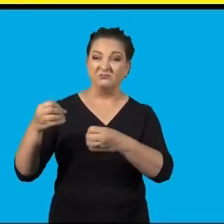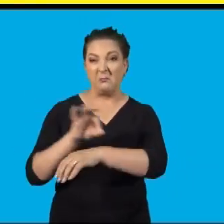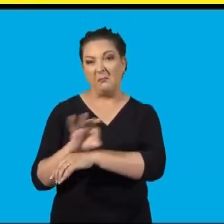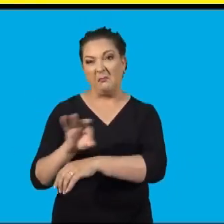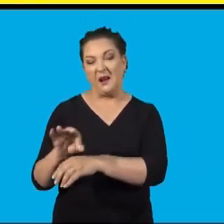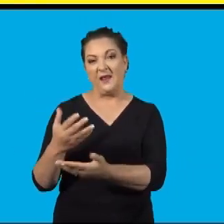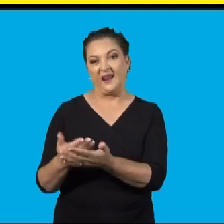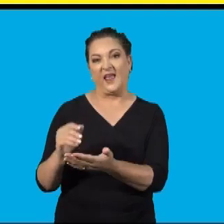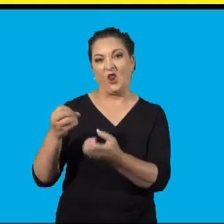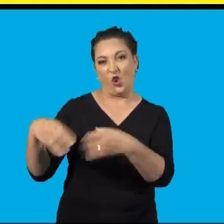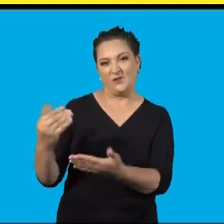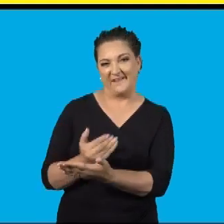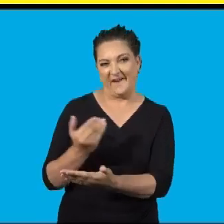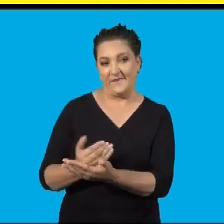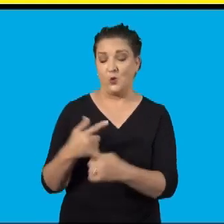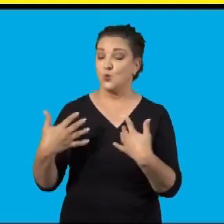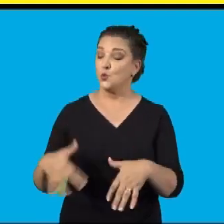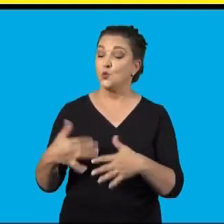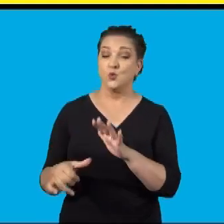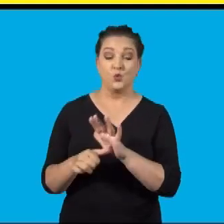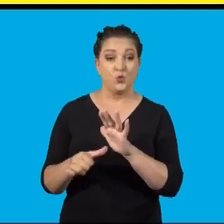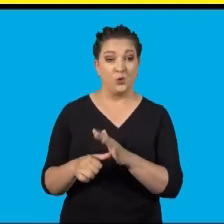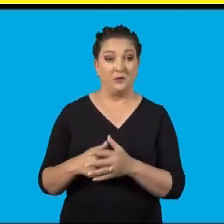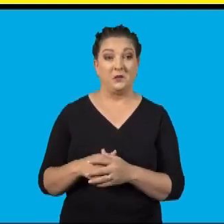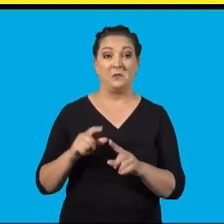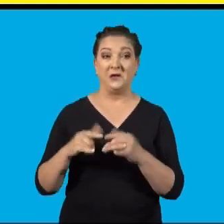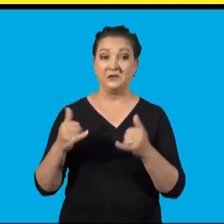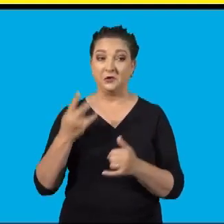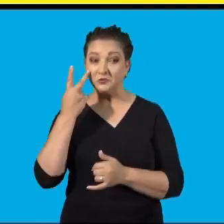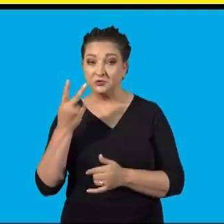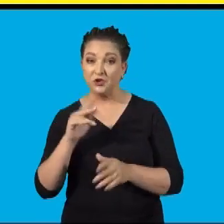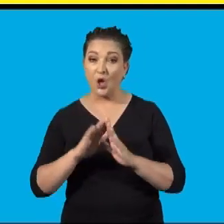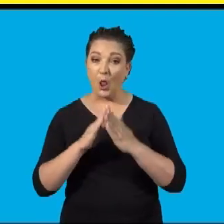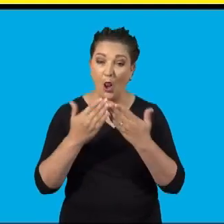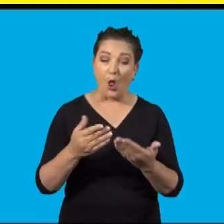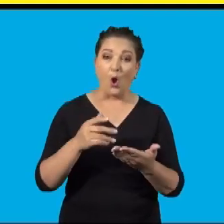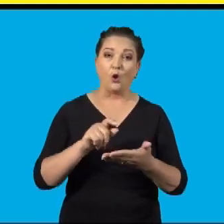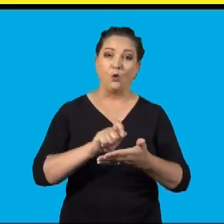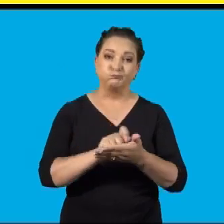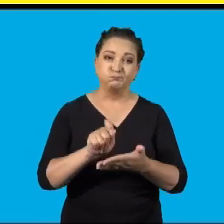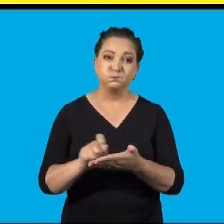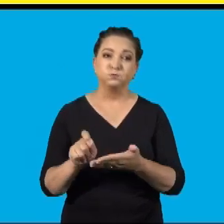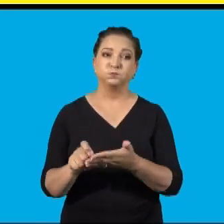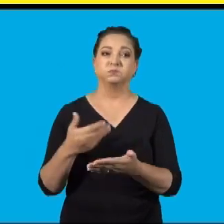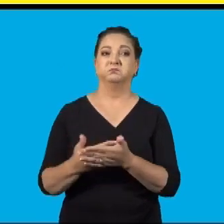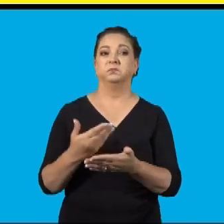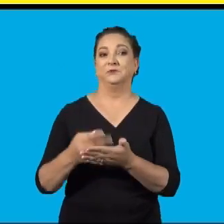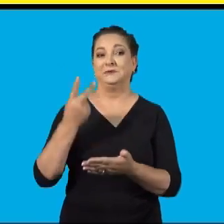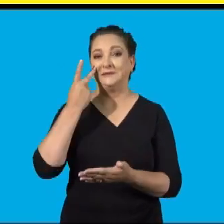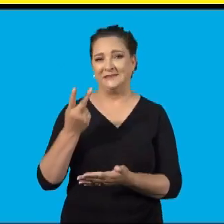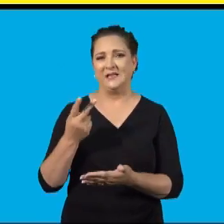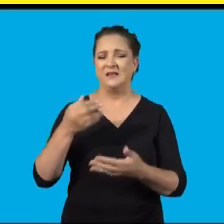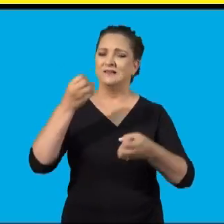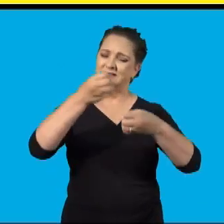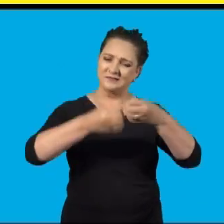cover loss, damage, and accidents. This is very, very important. Keep a logbook and mileage and install